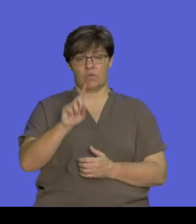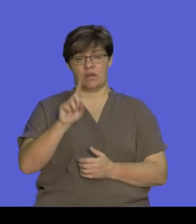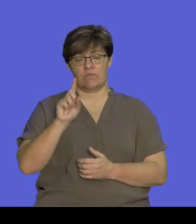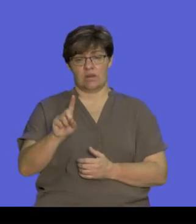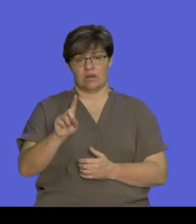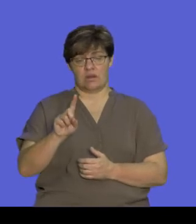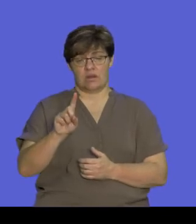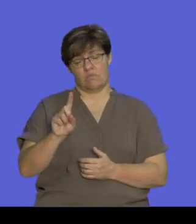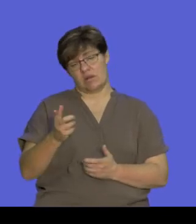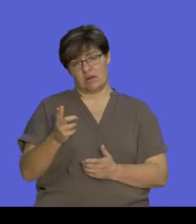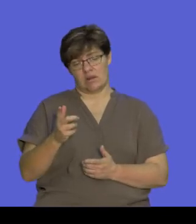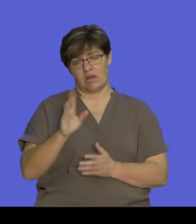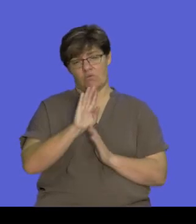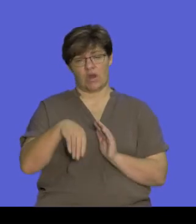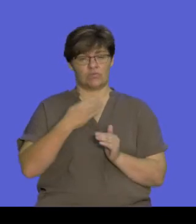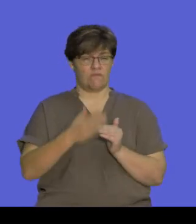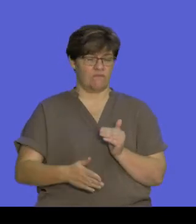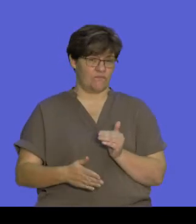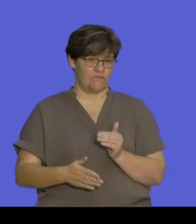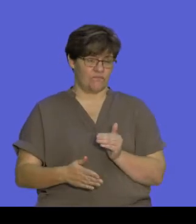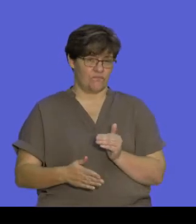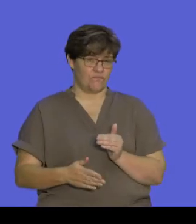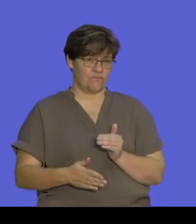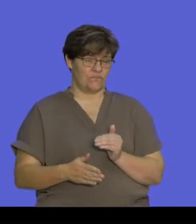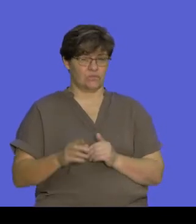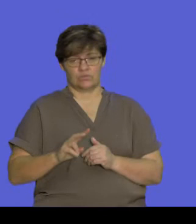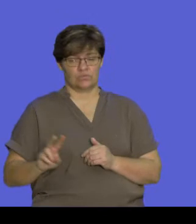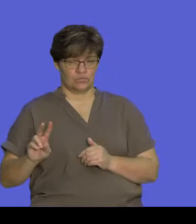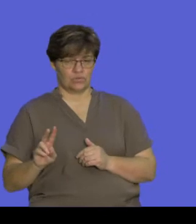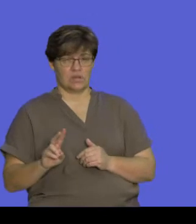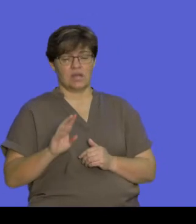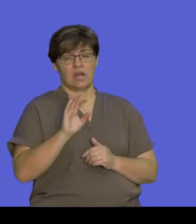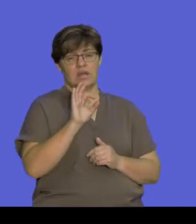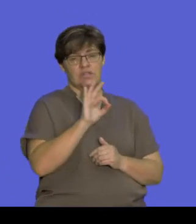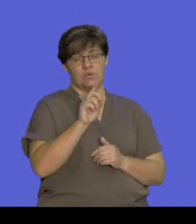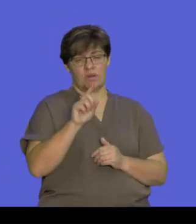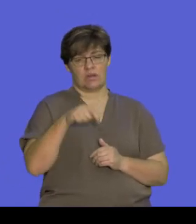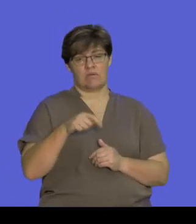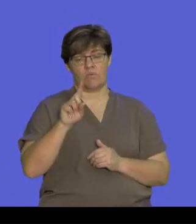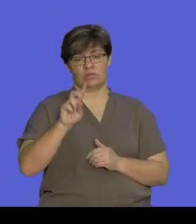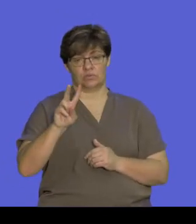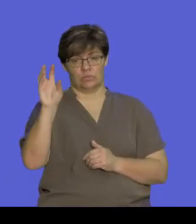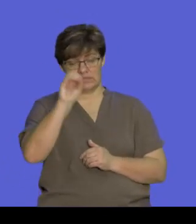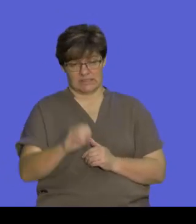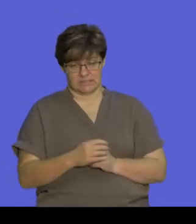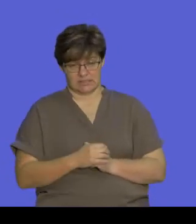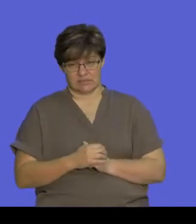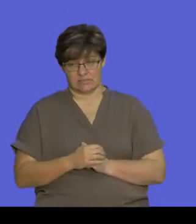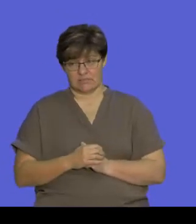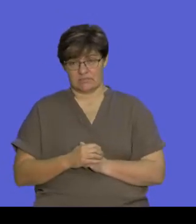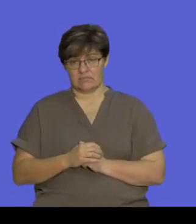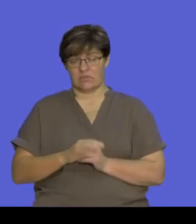0.3111, and I round off the fourth one to a 2, so it's 31.12%. So overall,